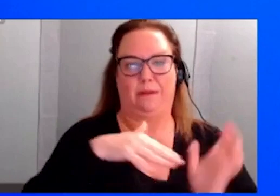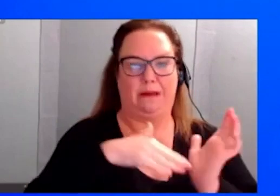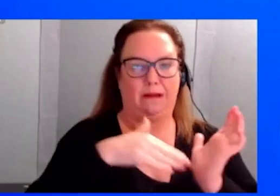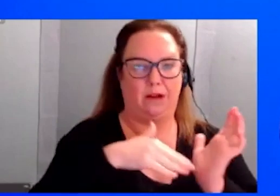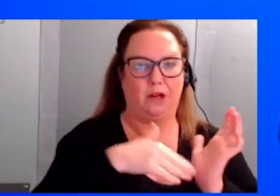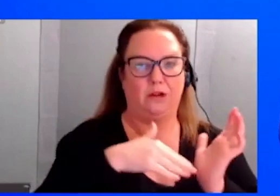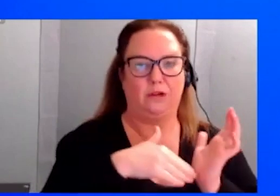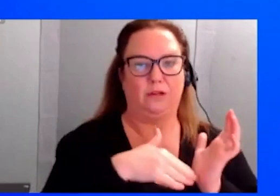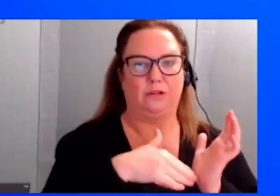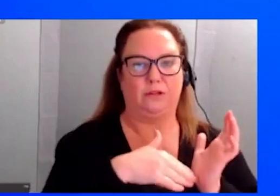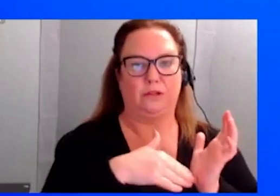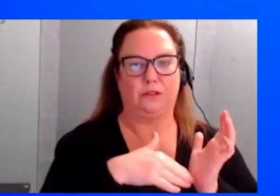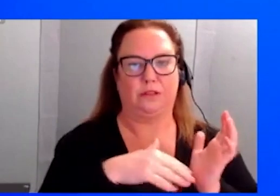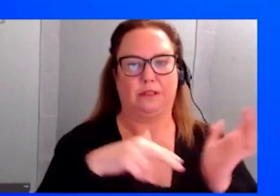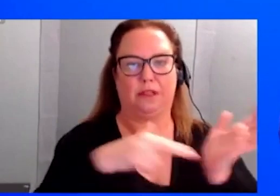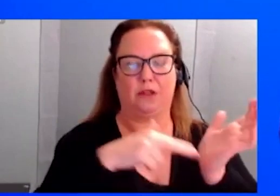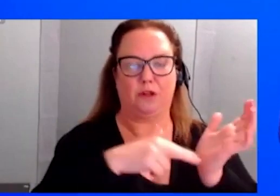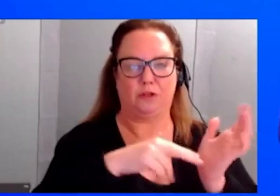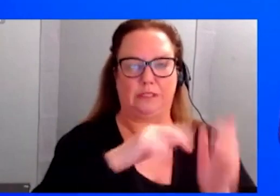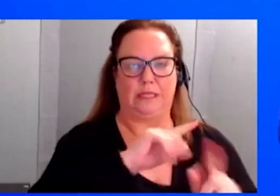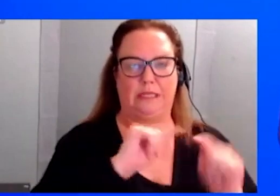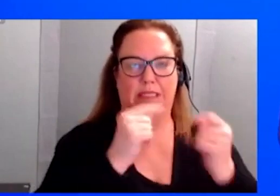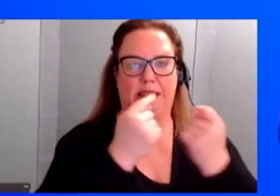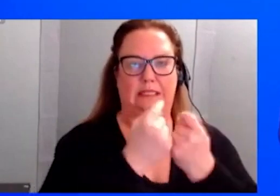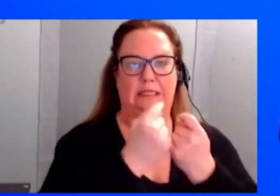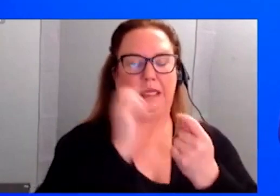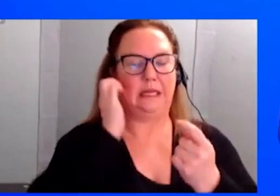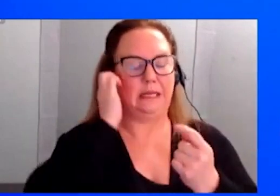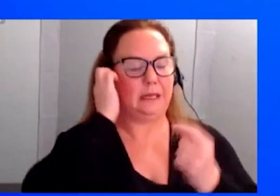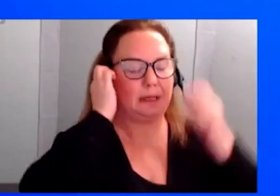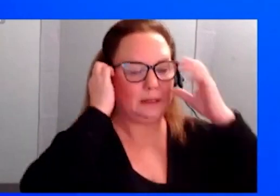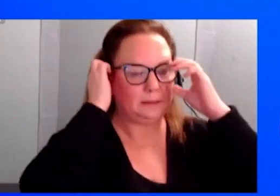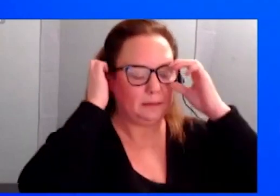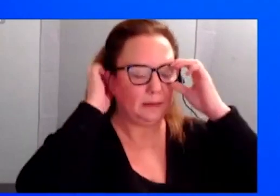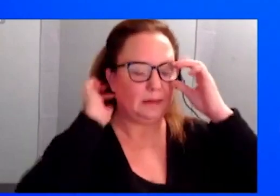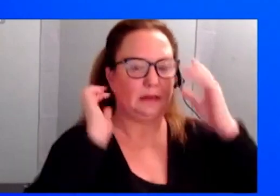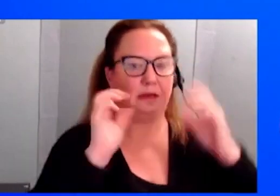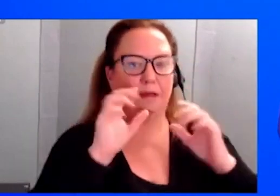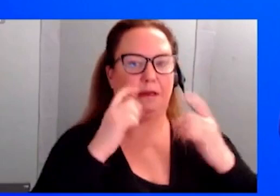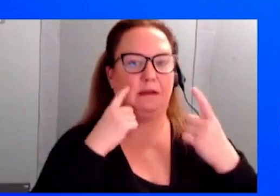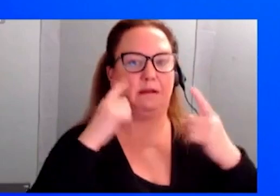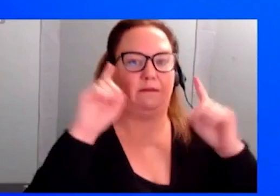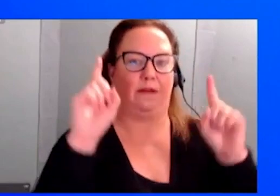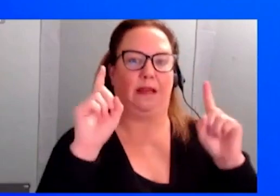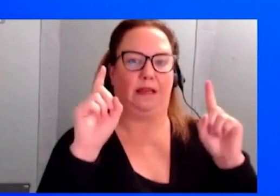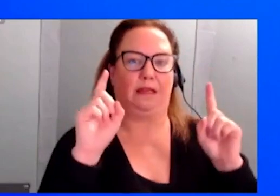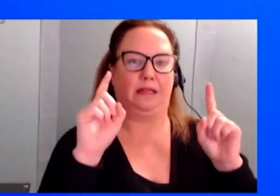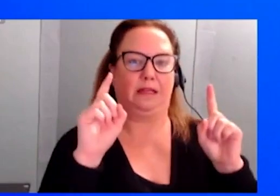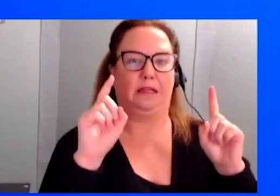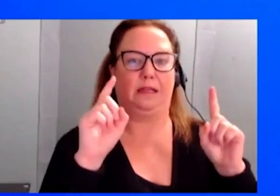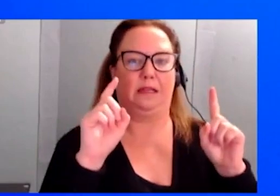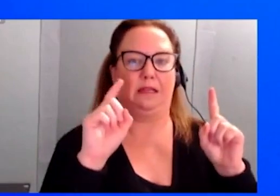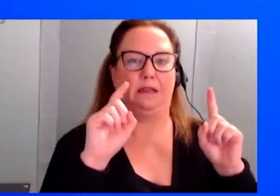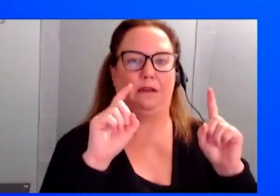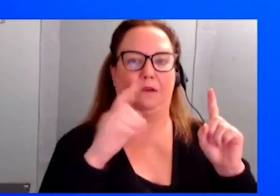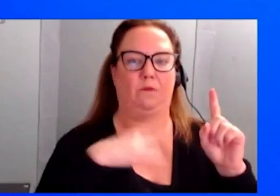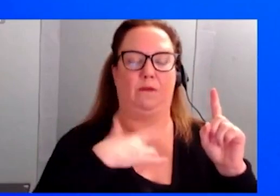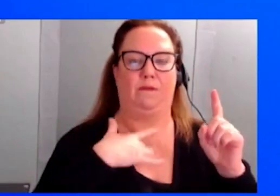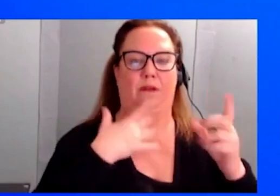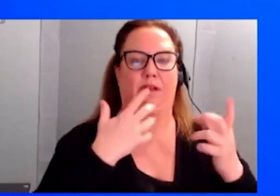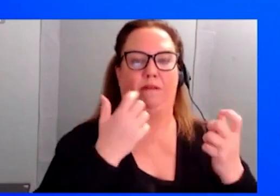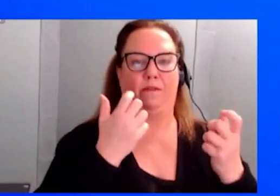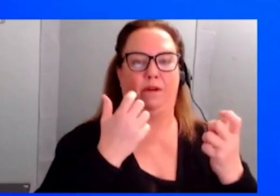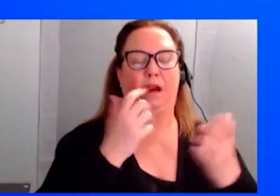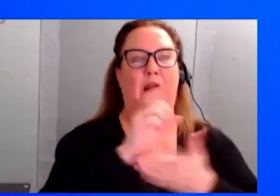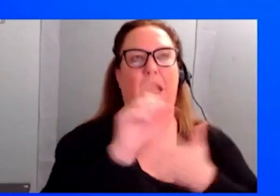and our nursing team to then finally searching what felt like for hours, letting